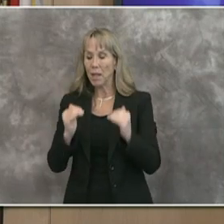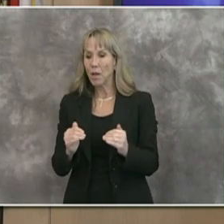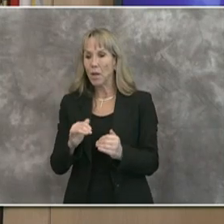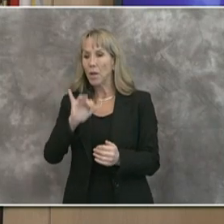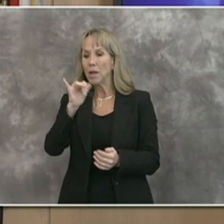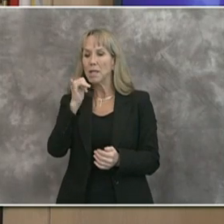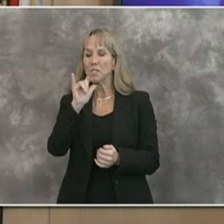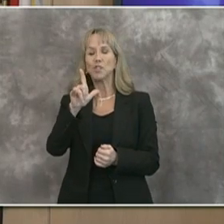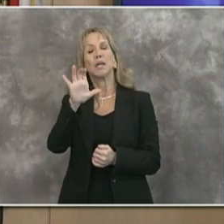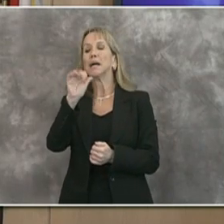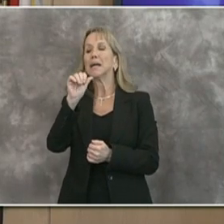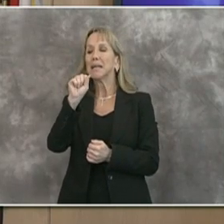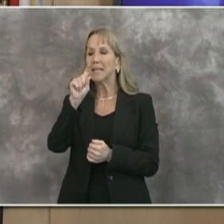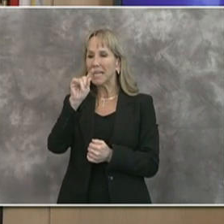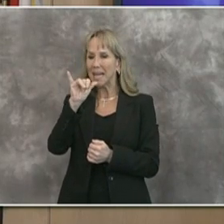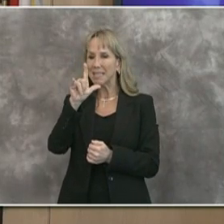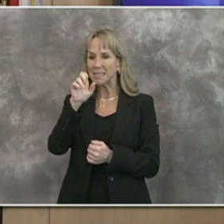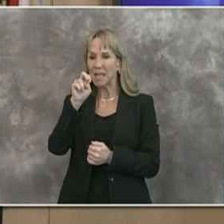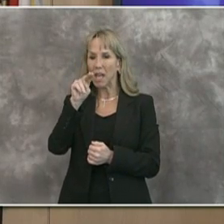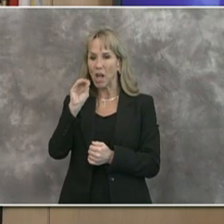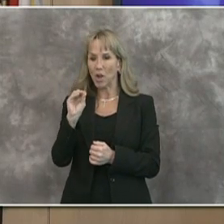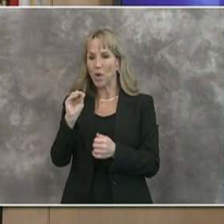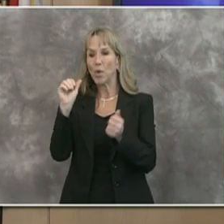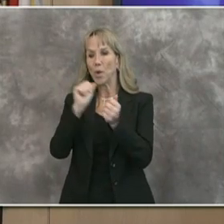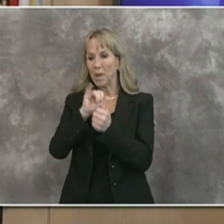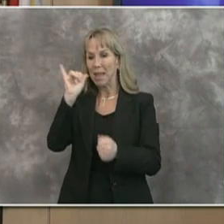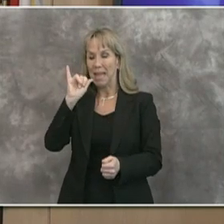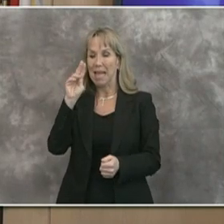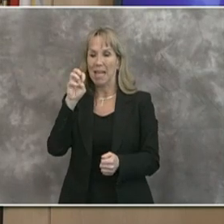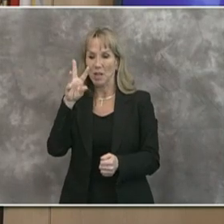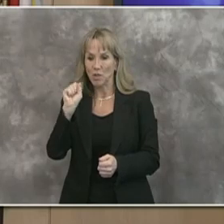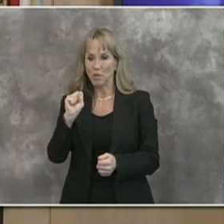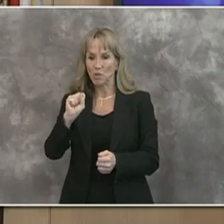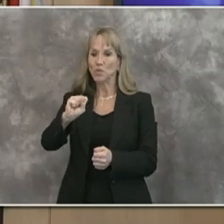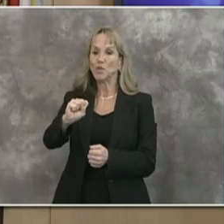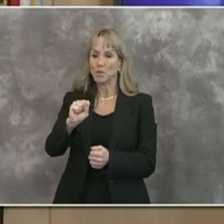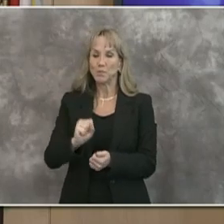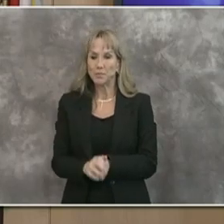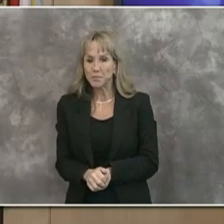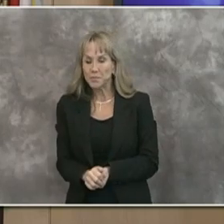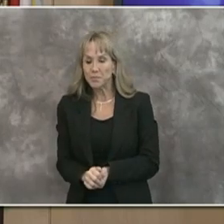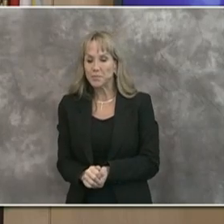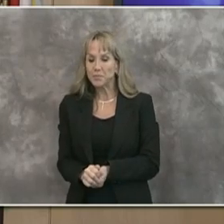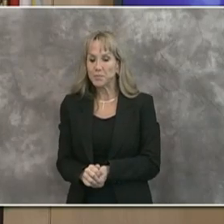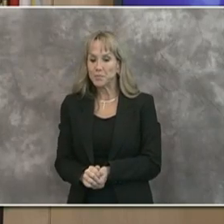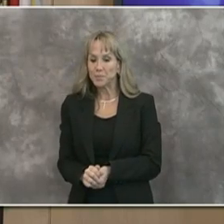Jill Castellano with iNewsSource. Please state your question.